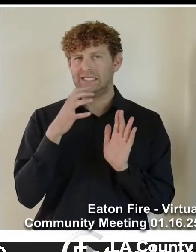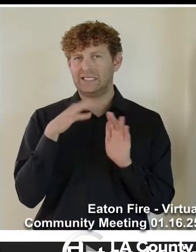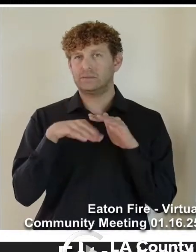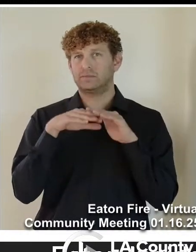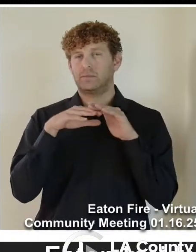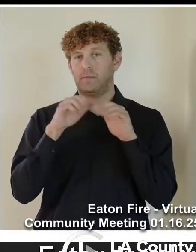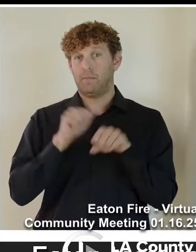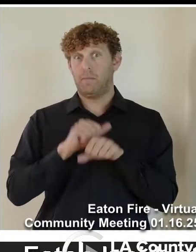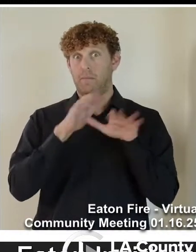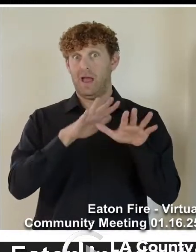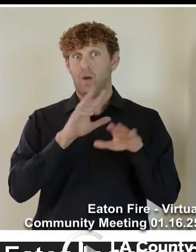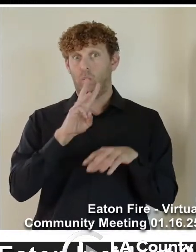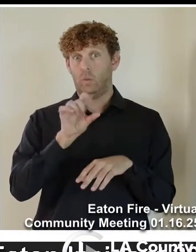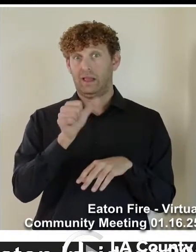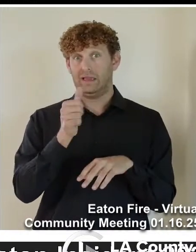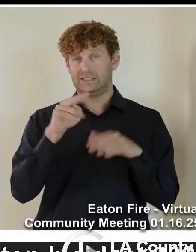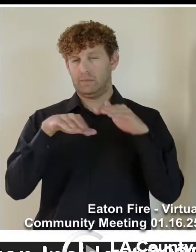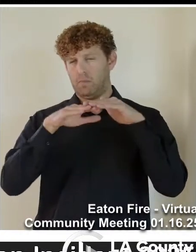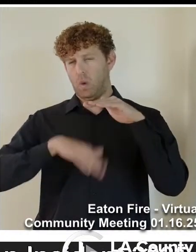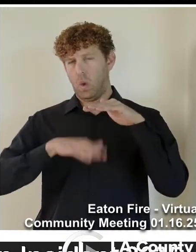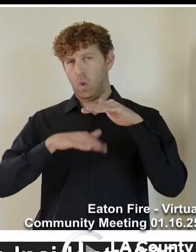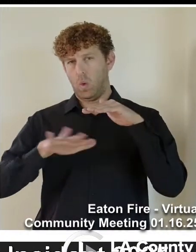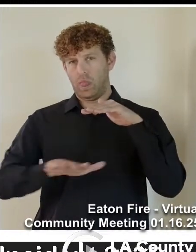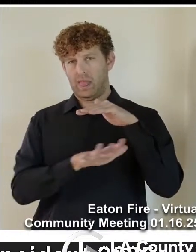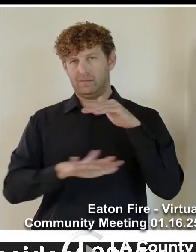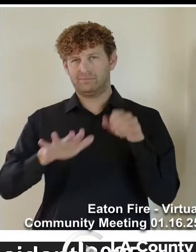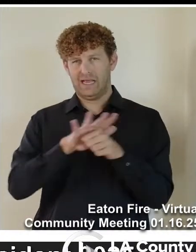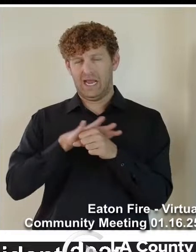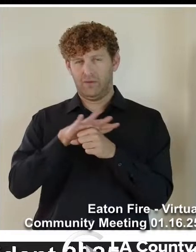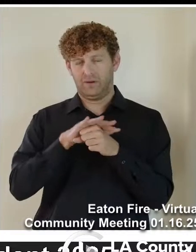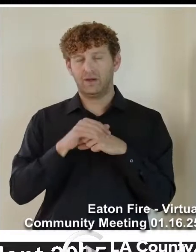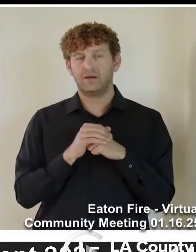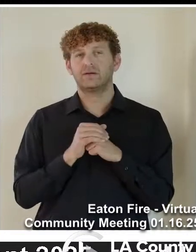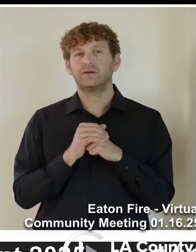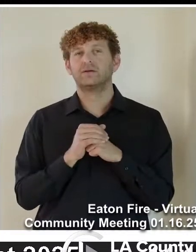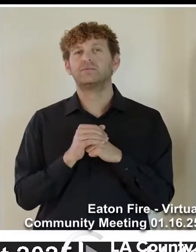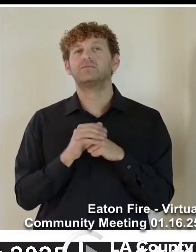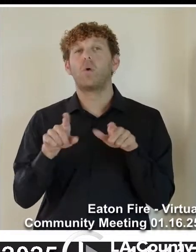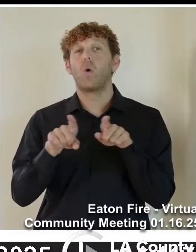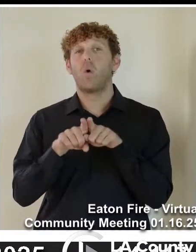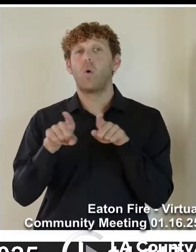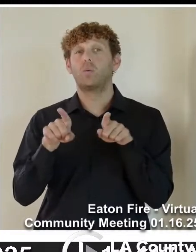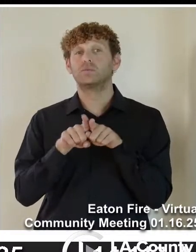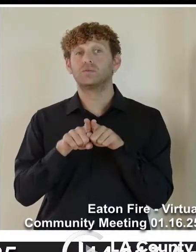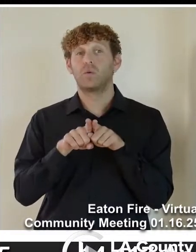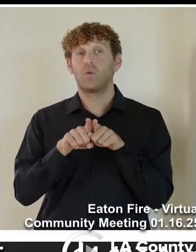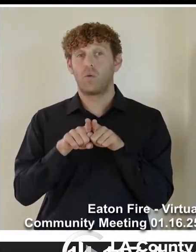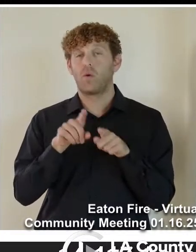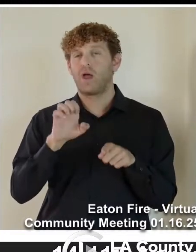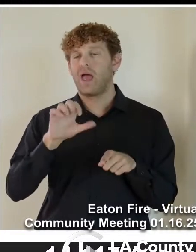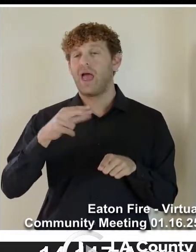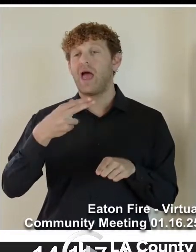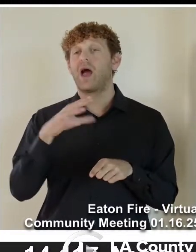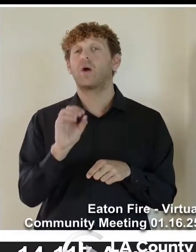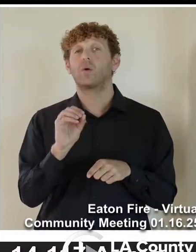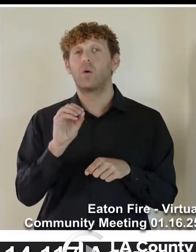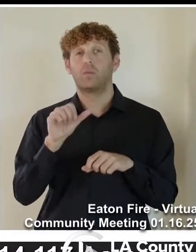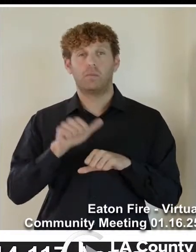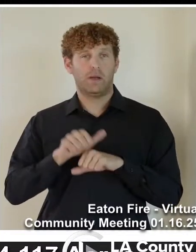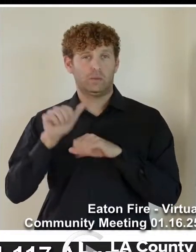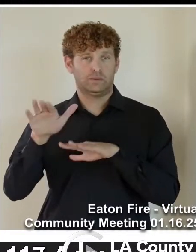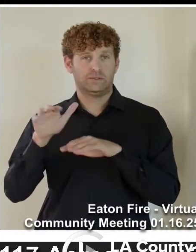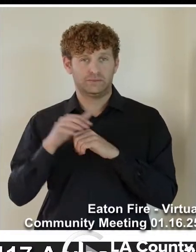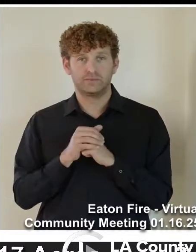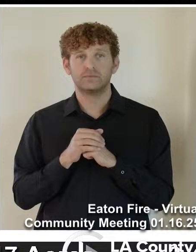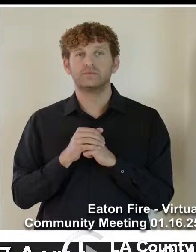area and up in this area around Echo Mountain. And then there's still quite a few isolated heats